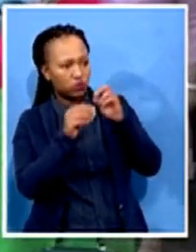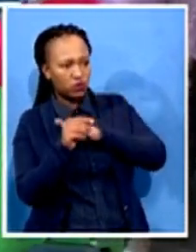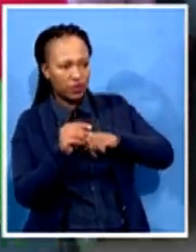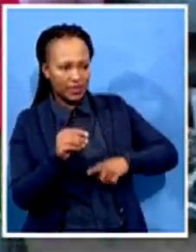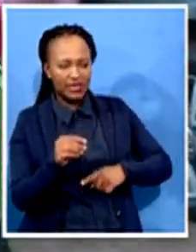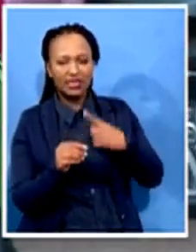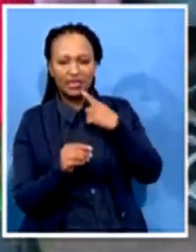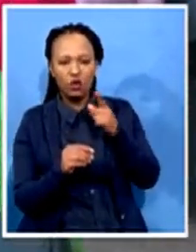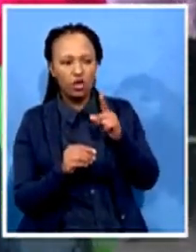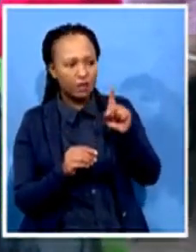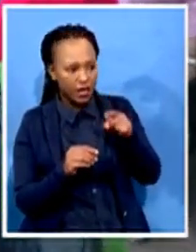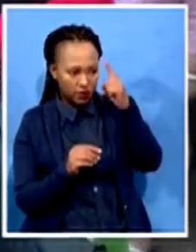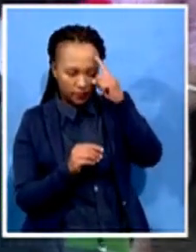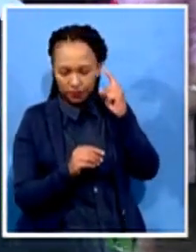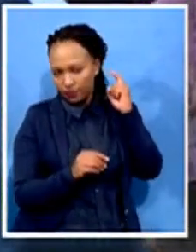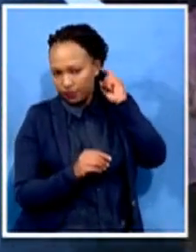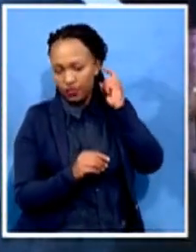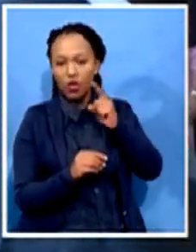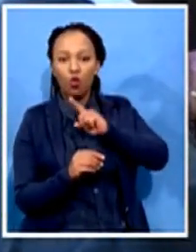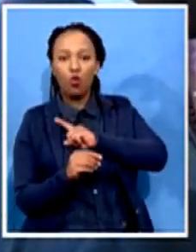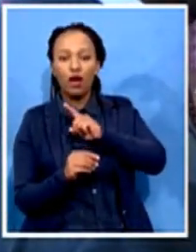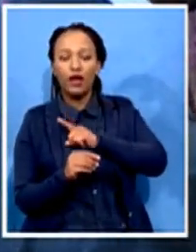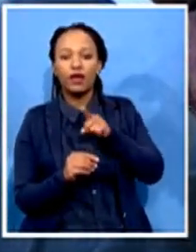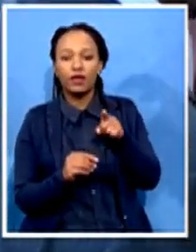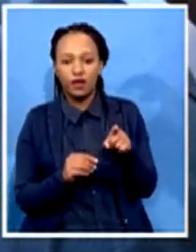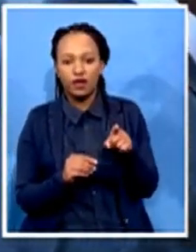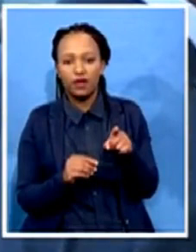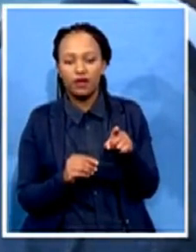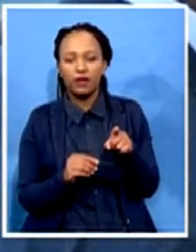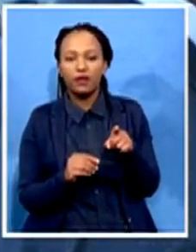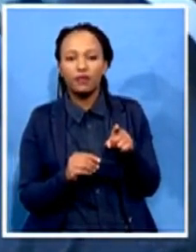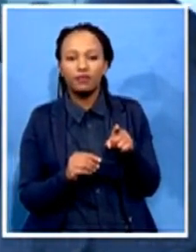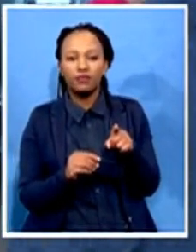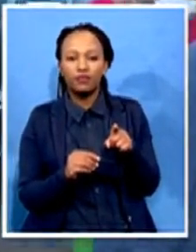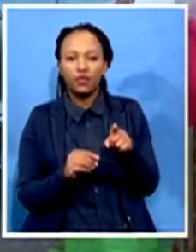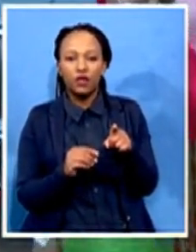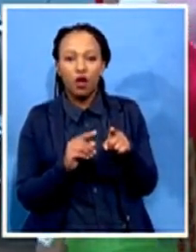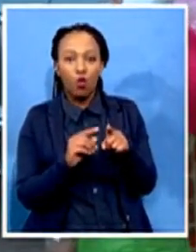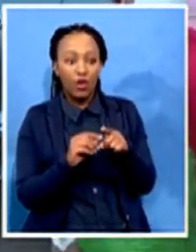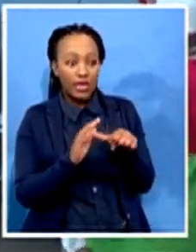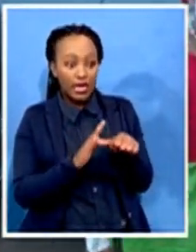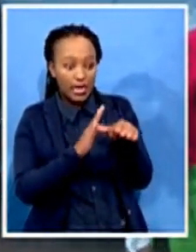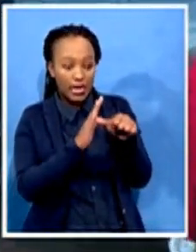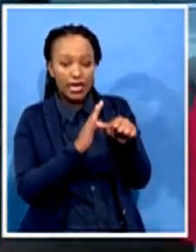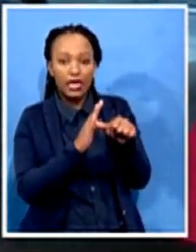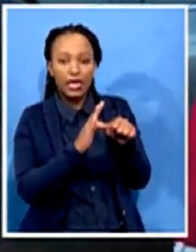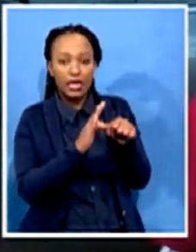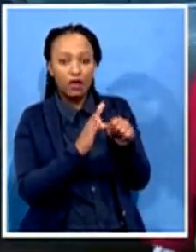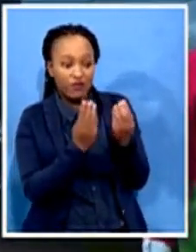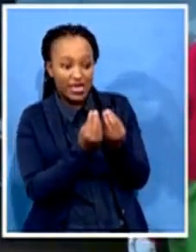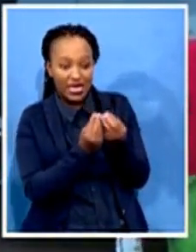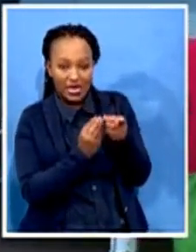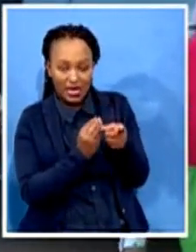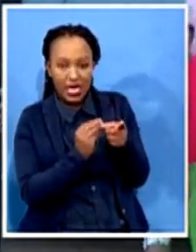at the very heart of the matter is the fact that we continue to see the